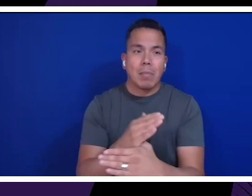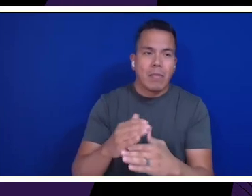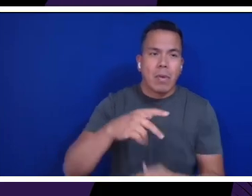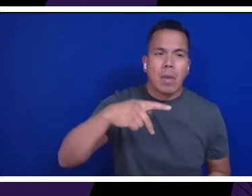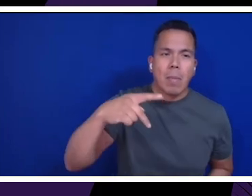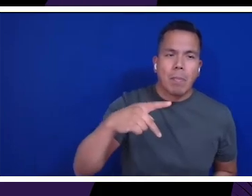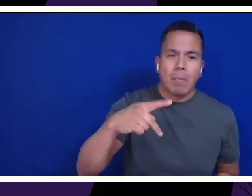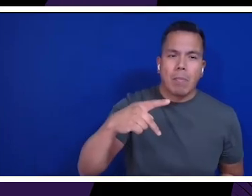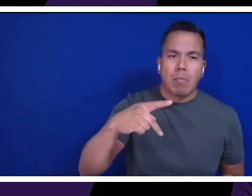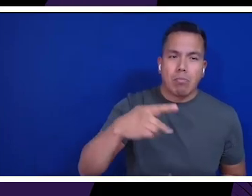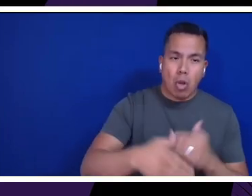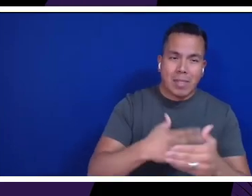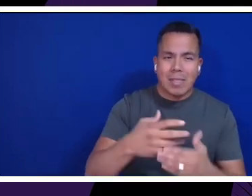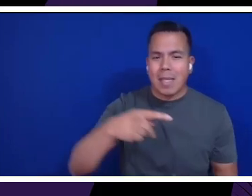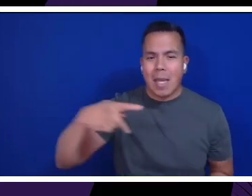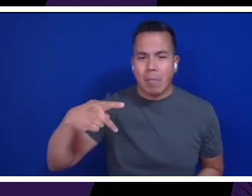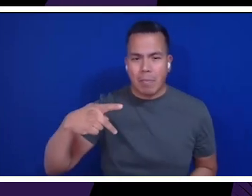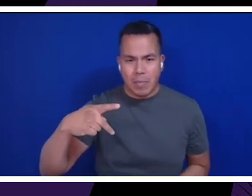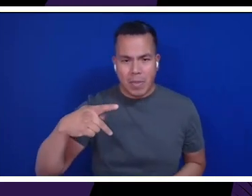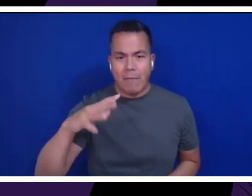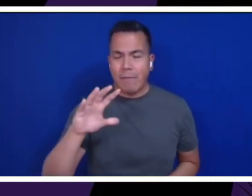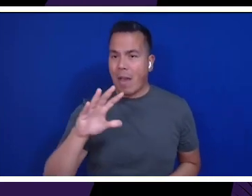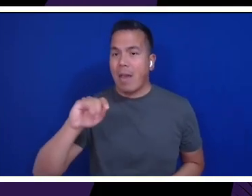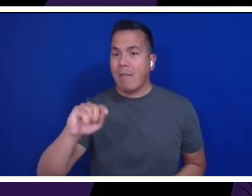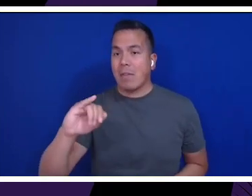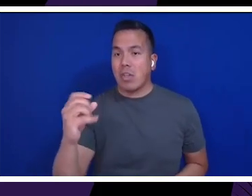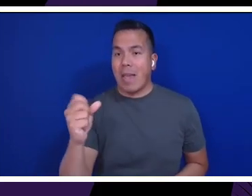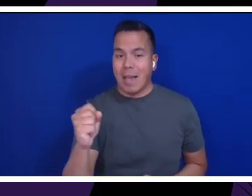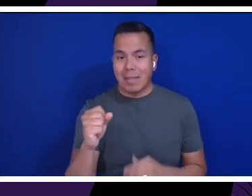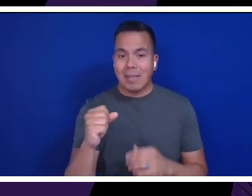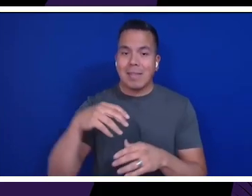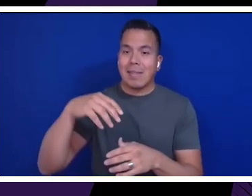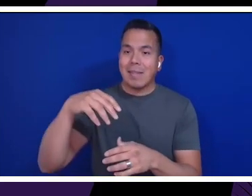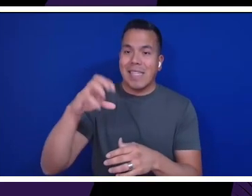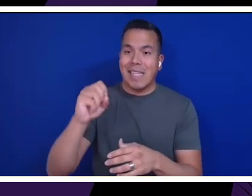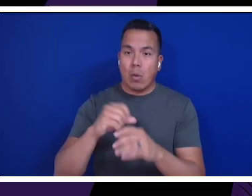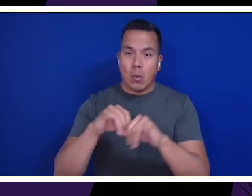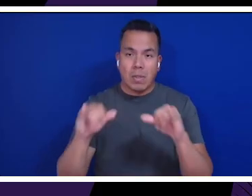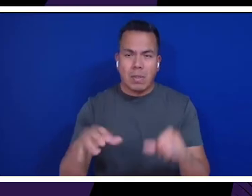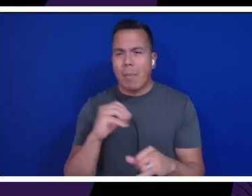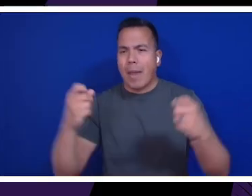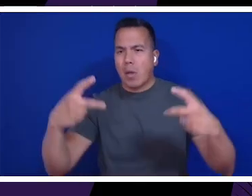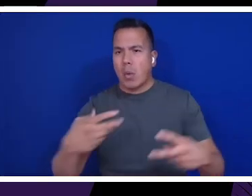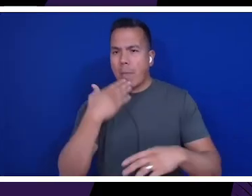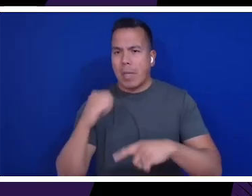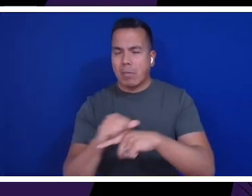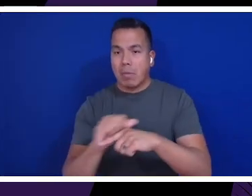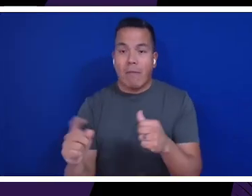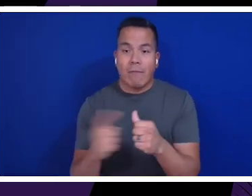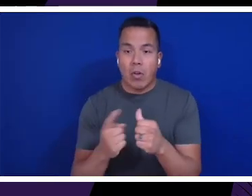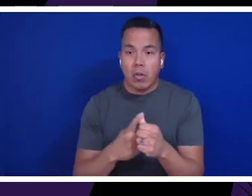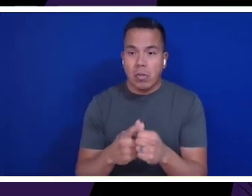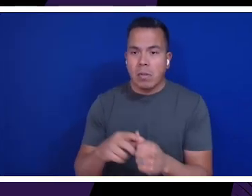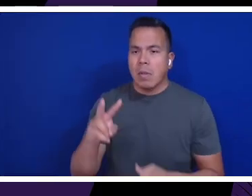while also aligning them with modern coding best practices. First, we'll hear from Vaivaswat Dubey,